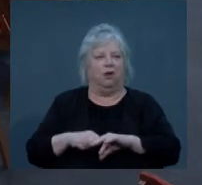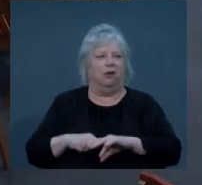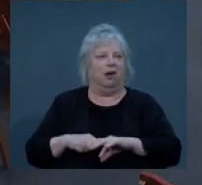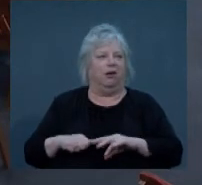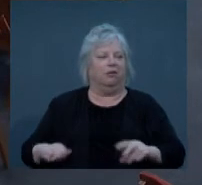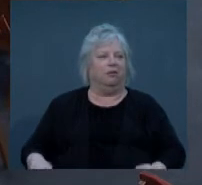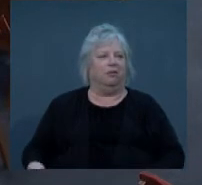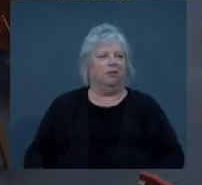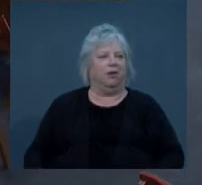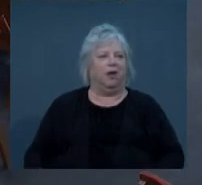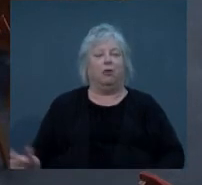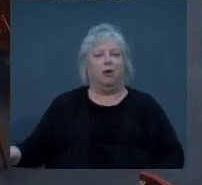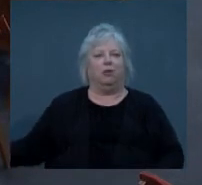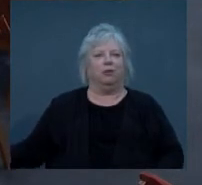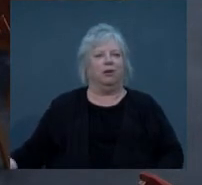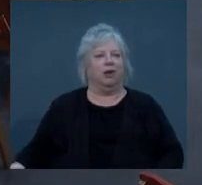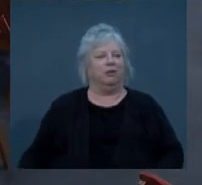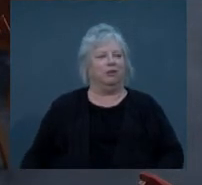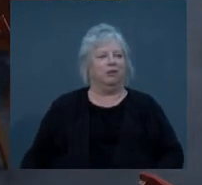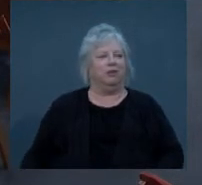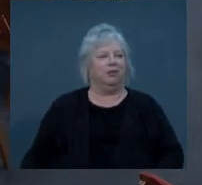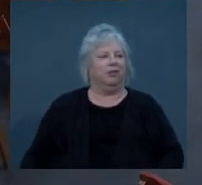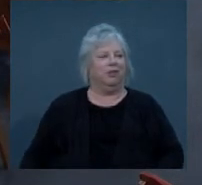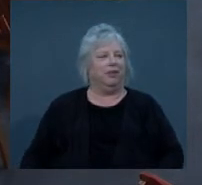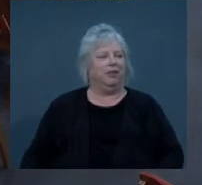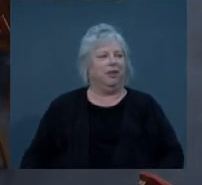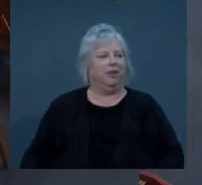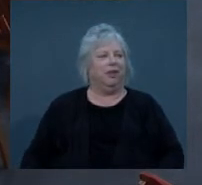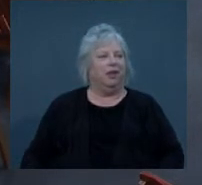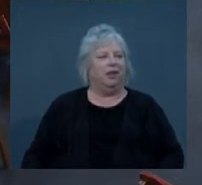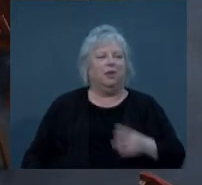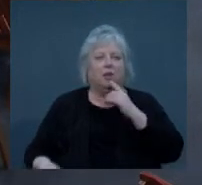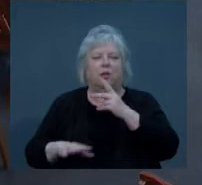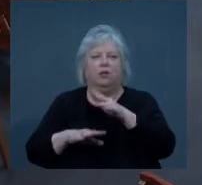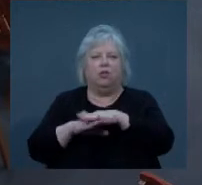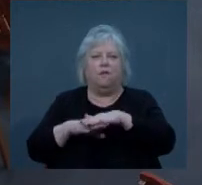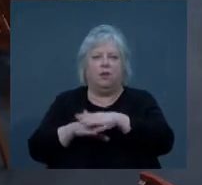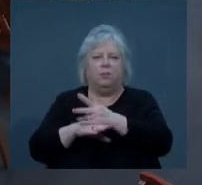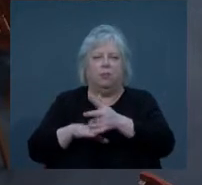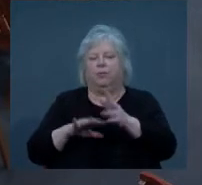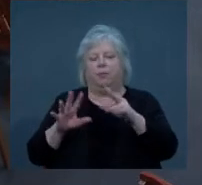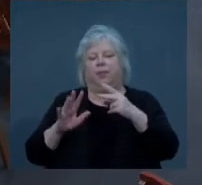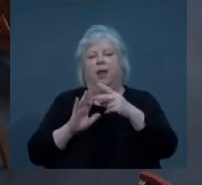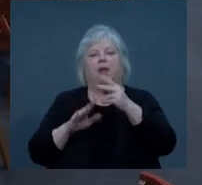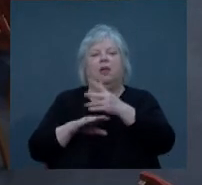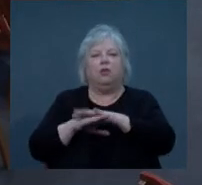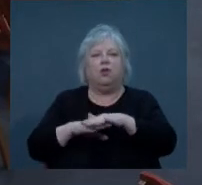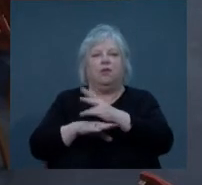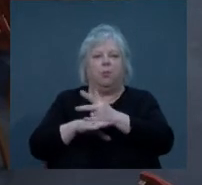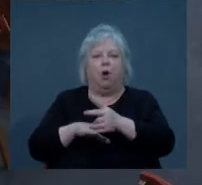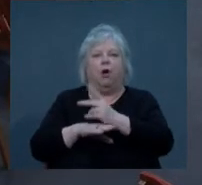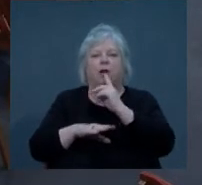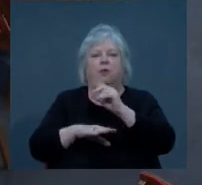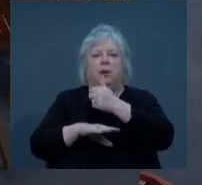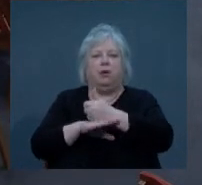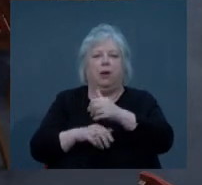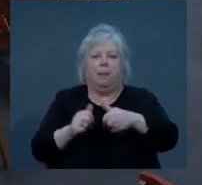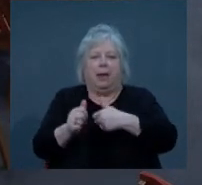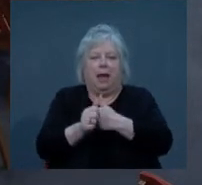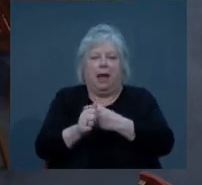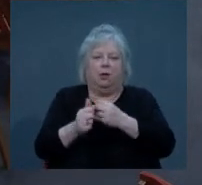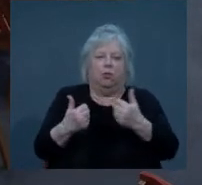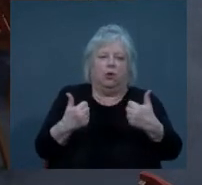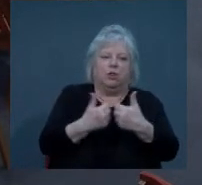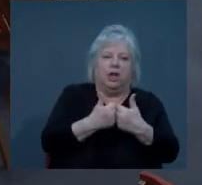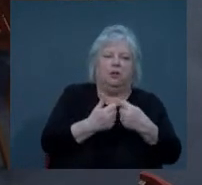So read the one at item B, parking lot, surface parking. I'll read it. Surface parking is to be located behind or